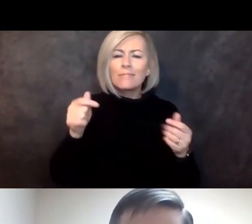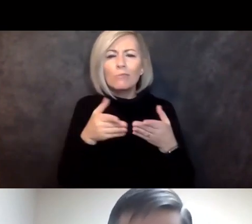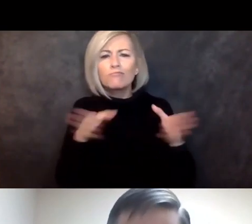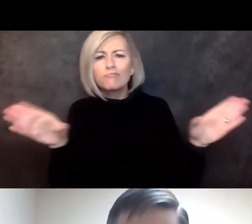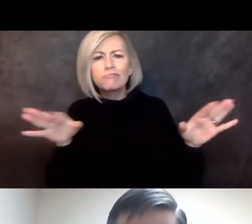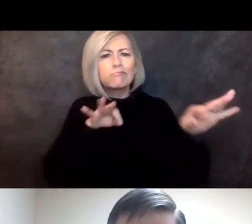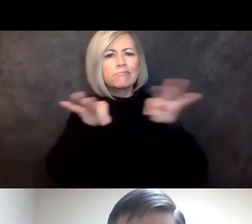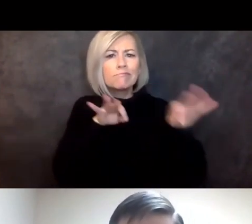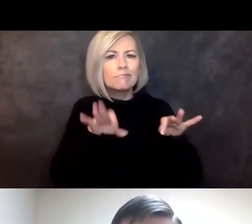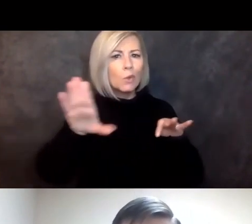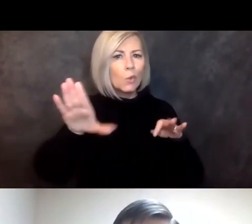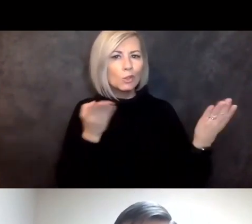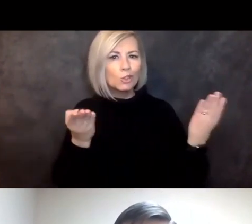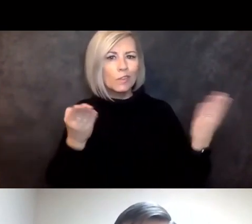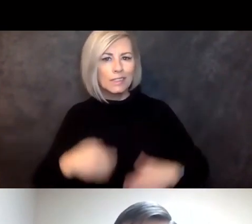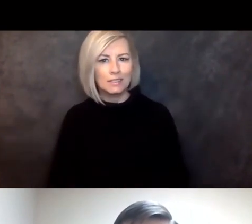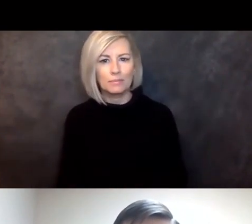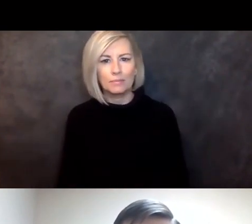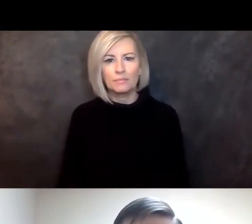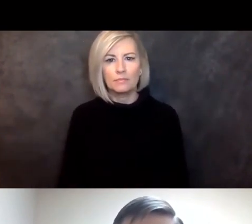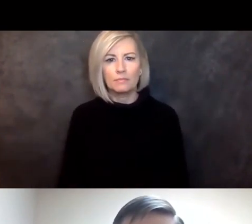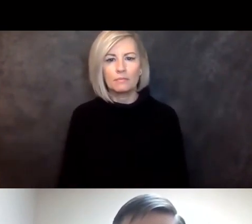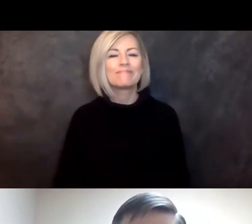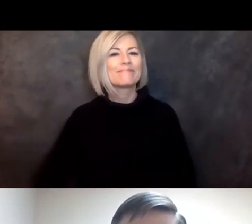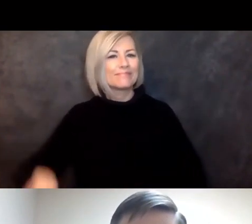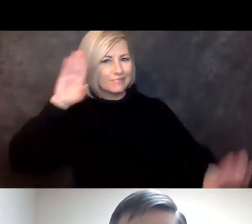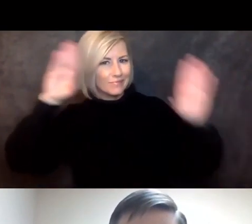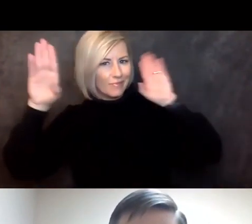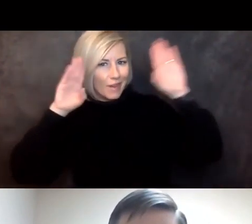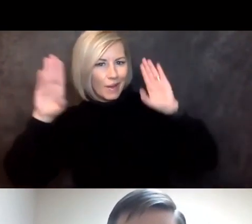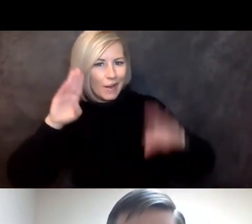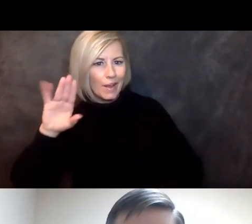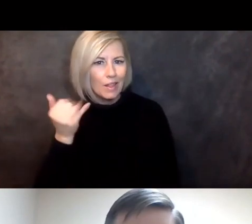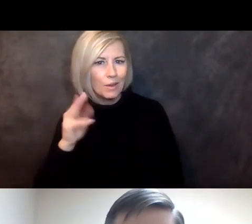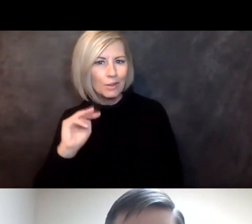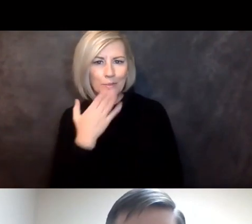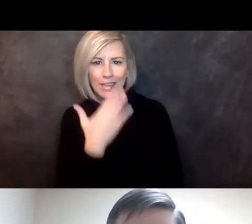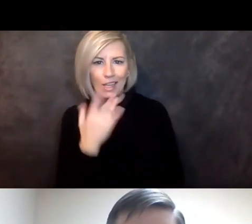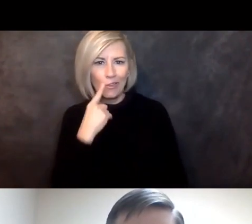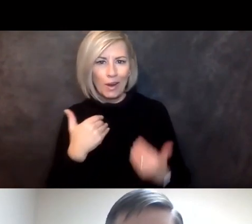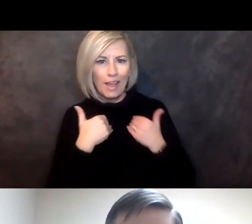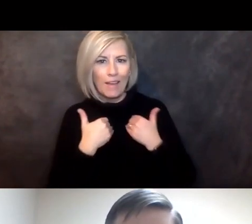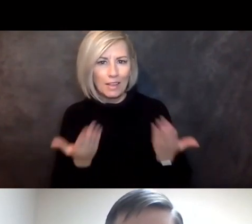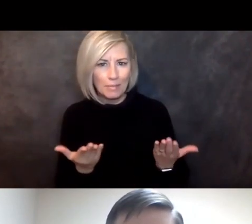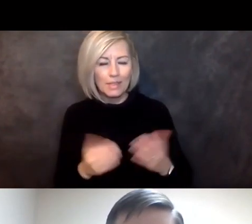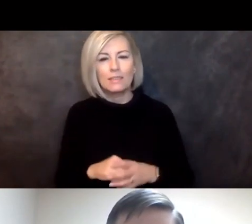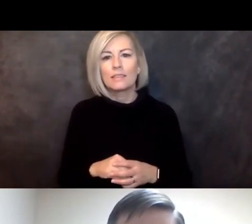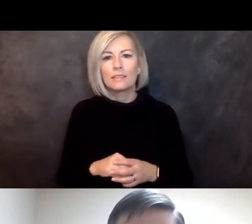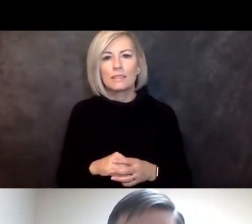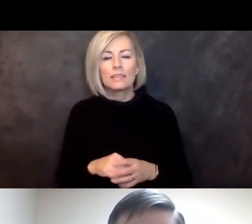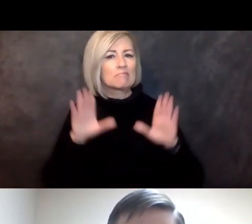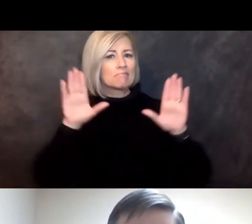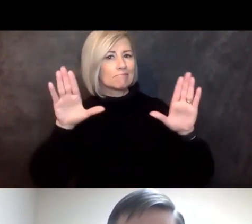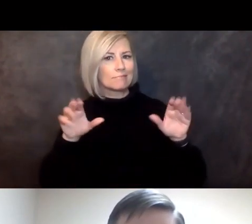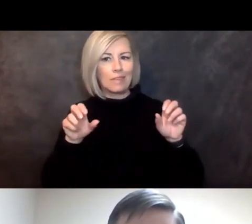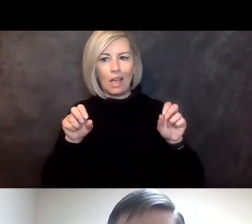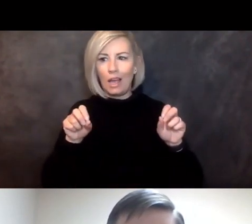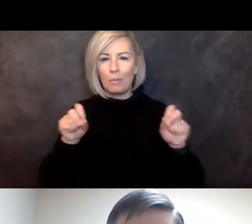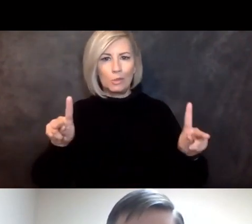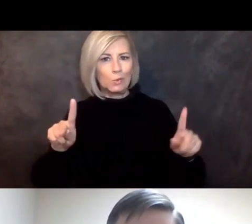of your services. Well, hello, Jim, and thanks for having me. It is an outstanding opportunity to participate